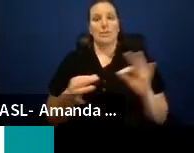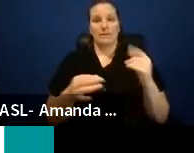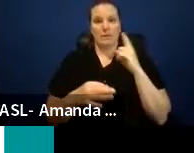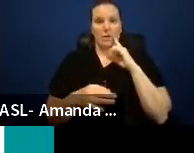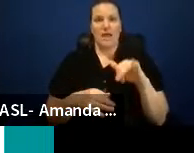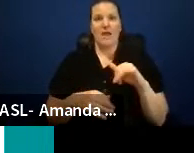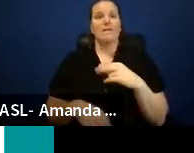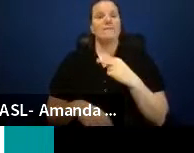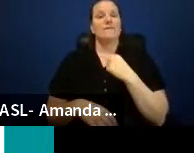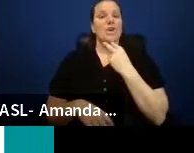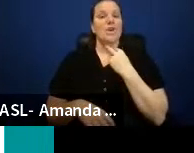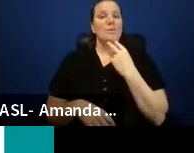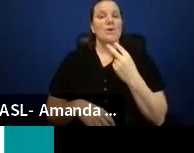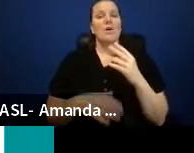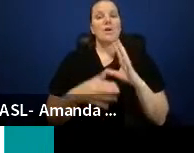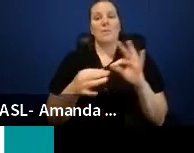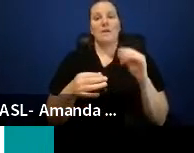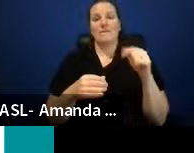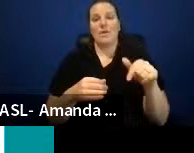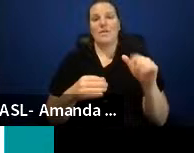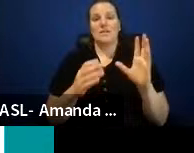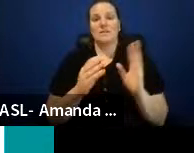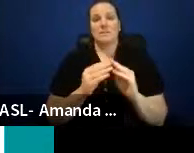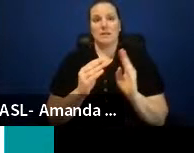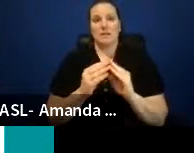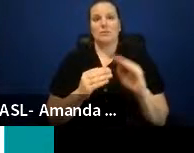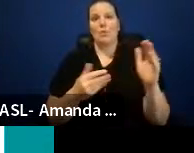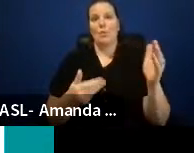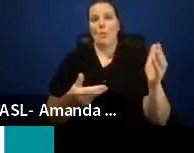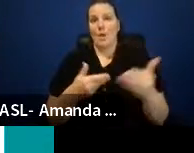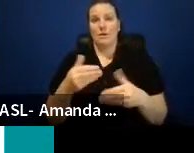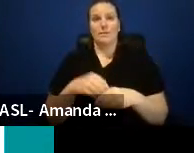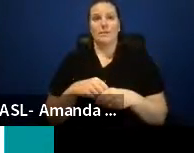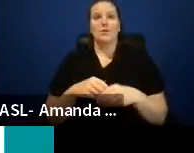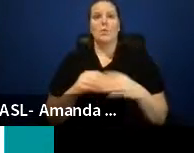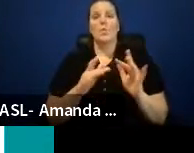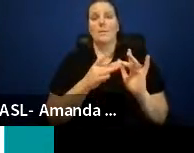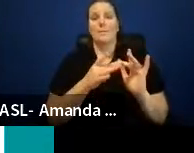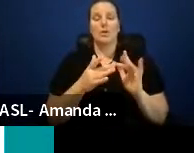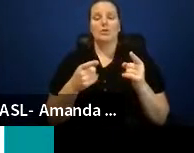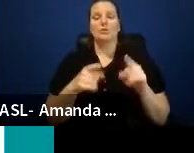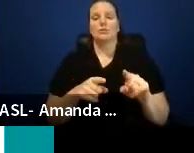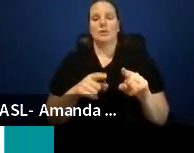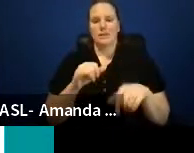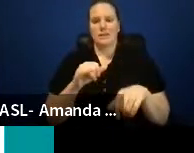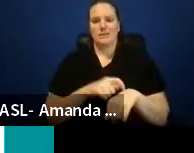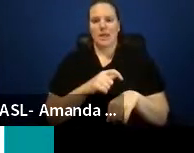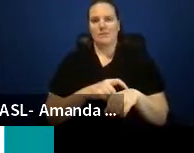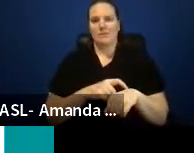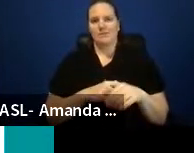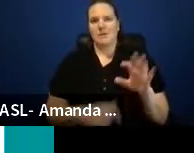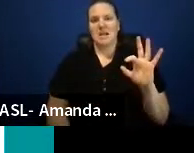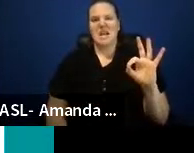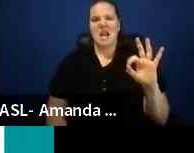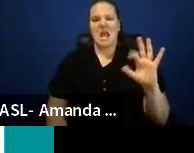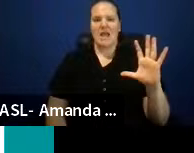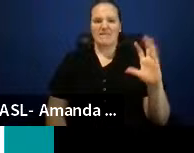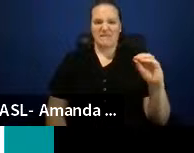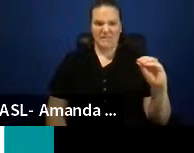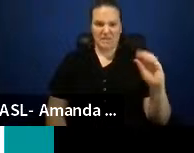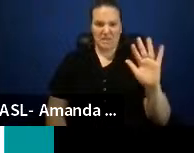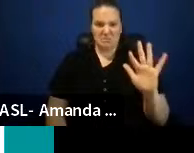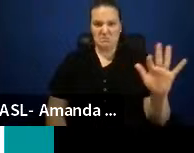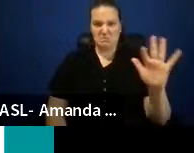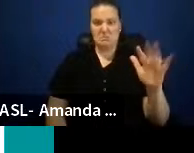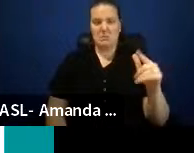public comment for this meeting will be welcome in the Zoom webinar during the designated time, again around 9:50, with the option to